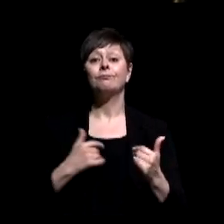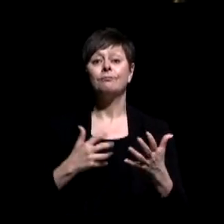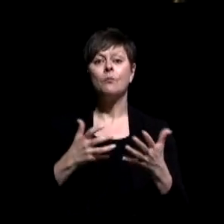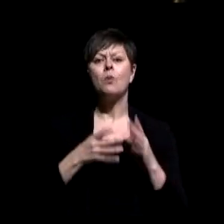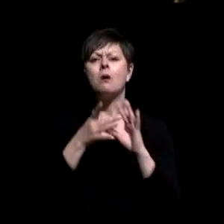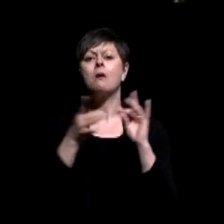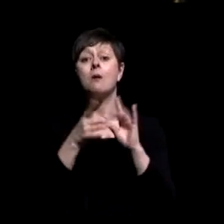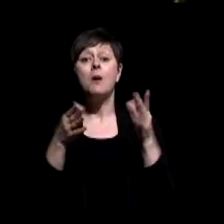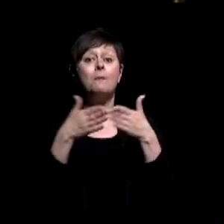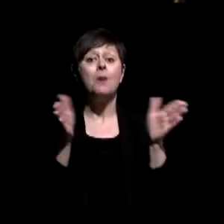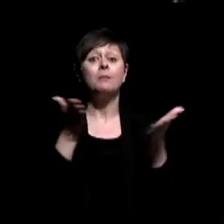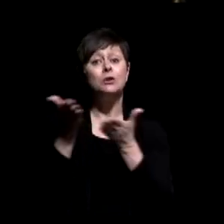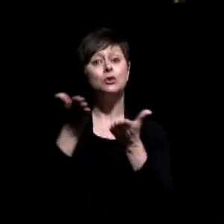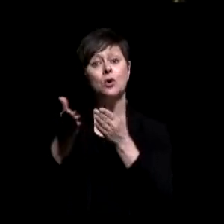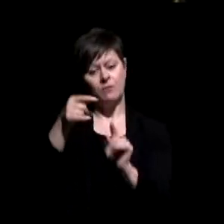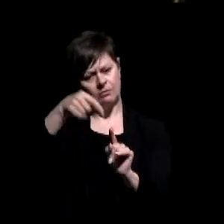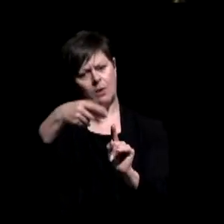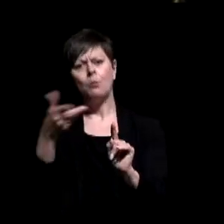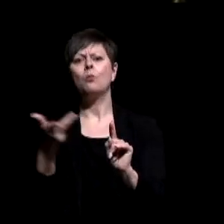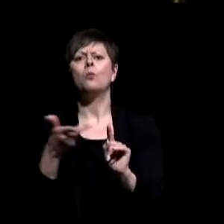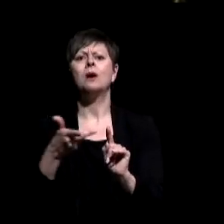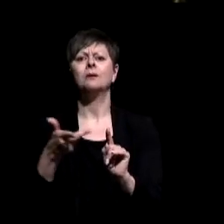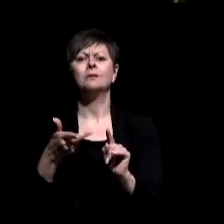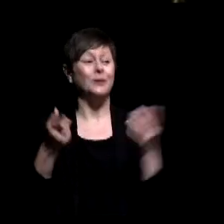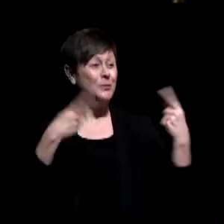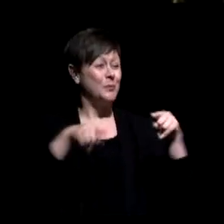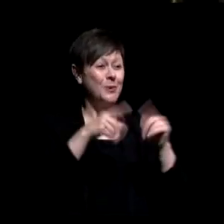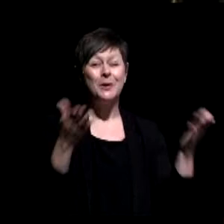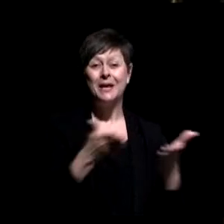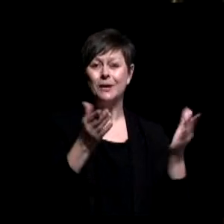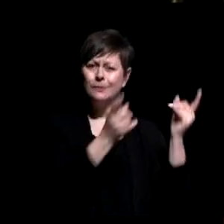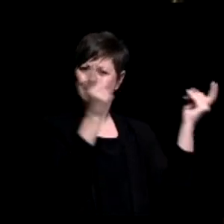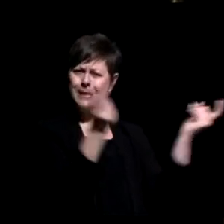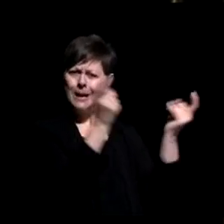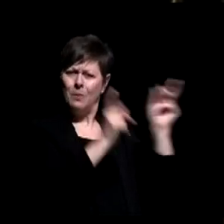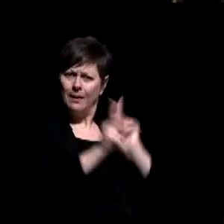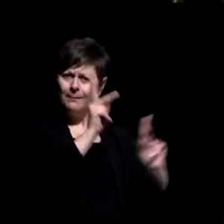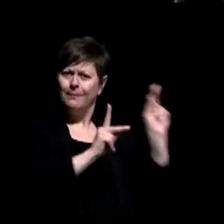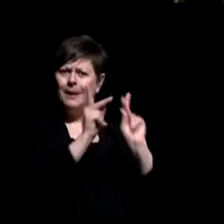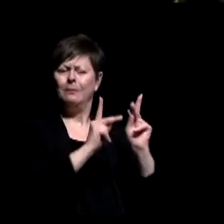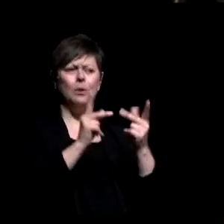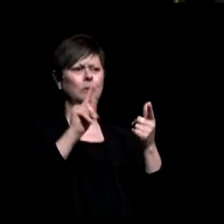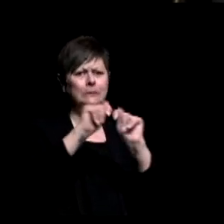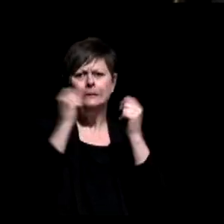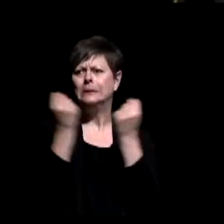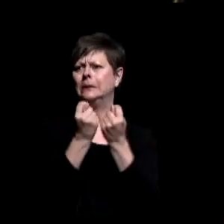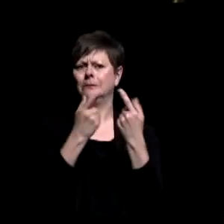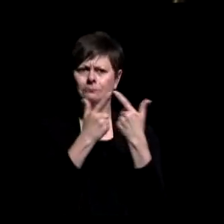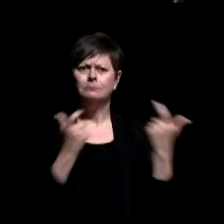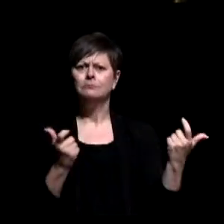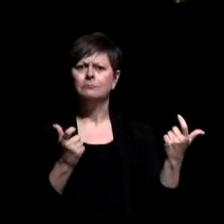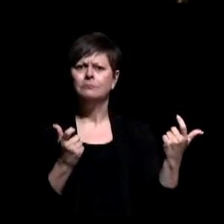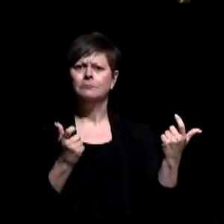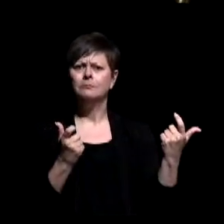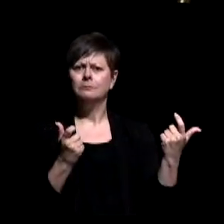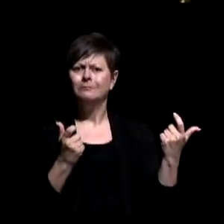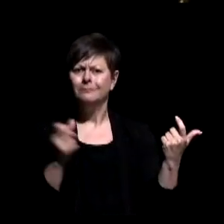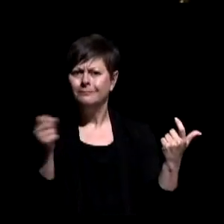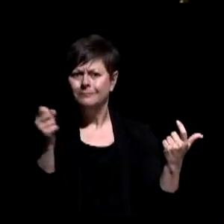on public service itself. And while we're all here to celebrate some incredible individuals and teams throughout the public